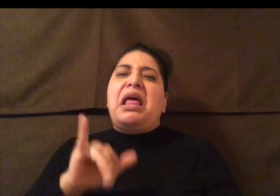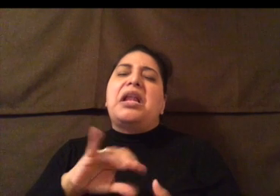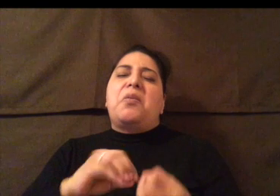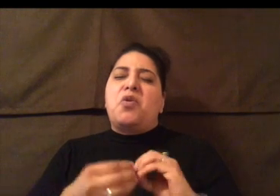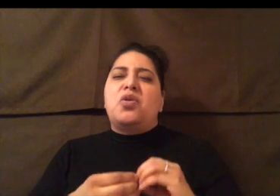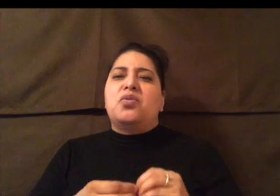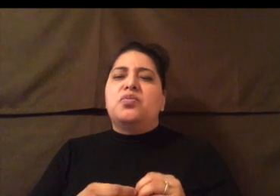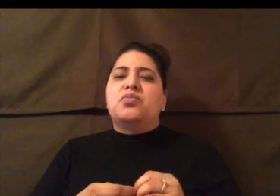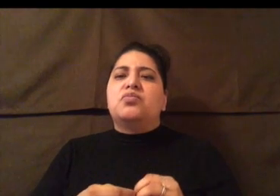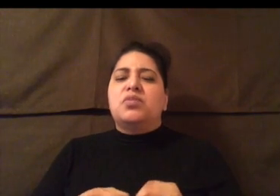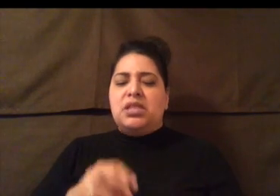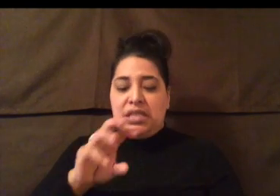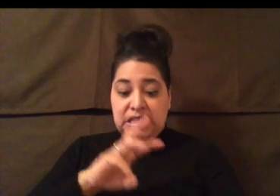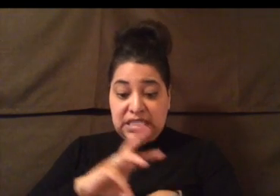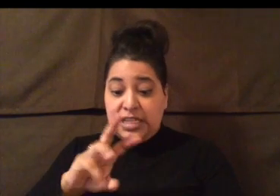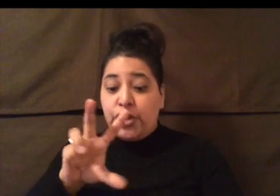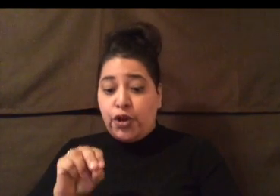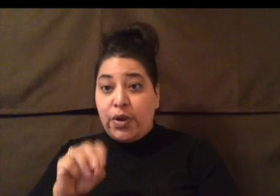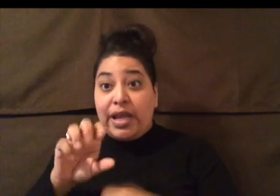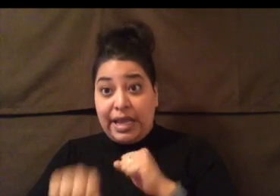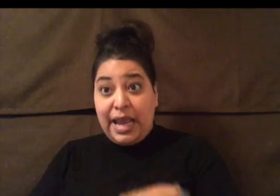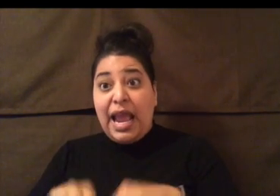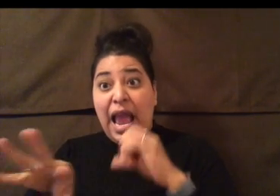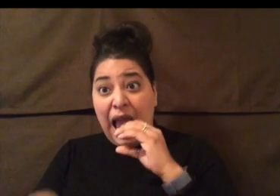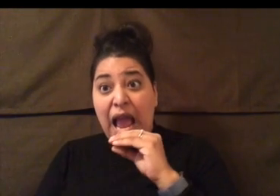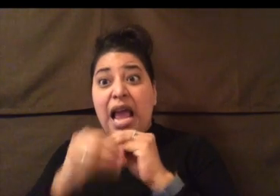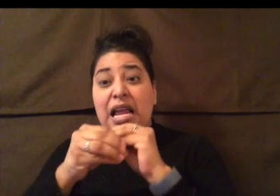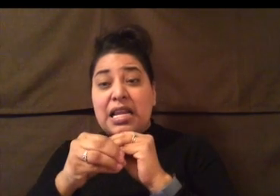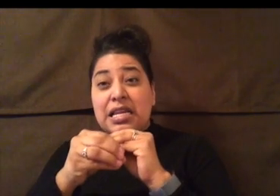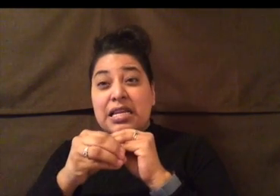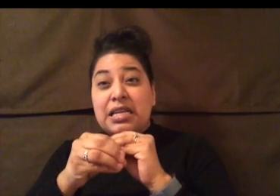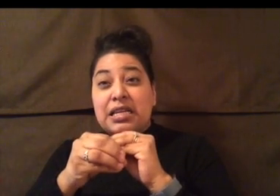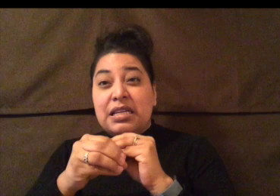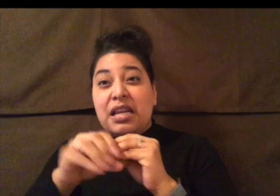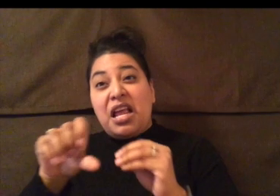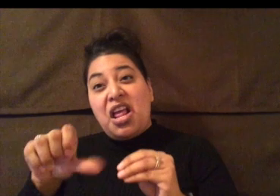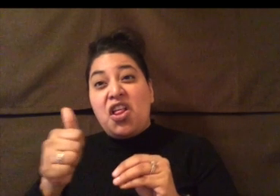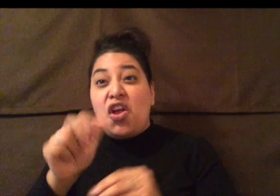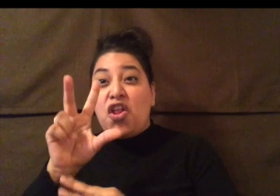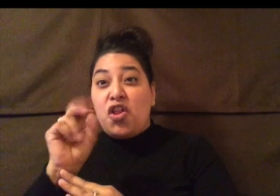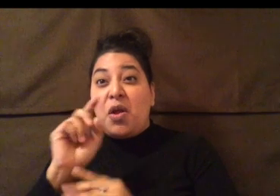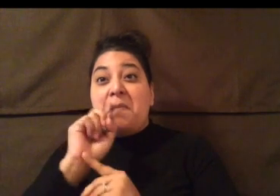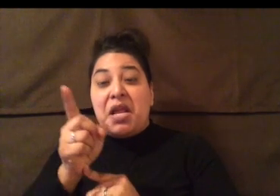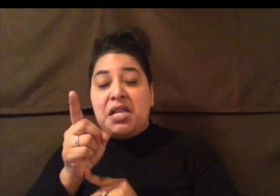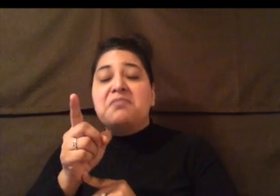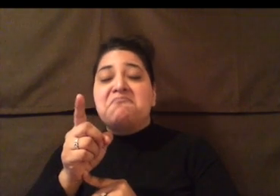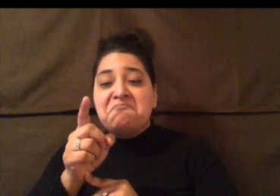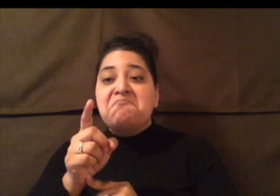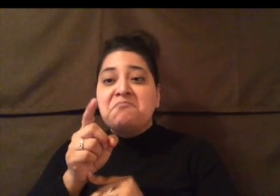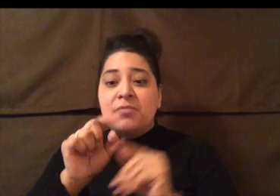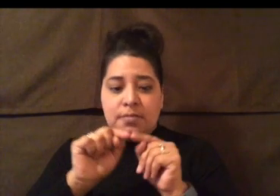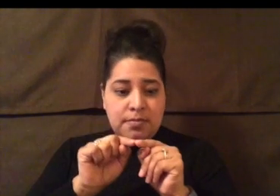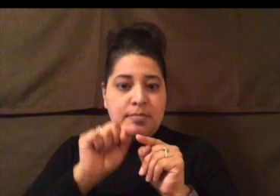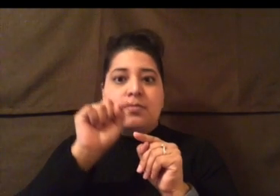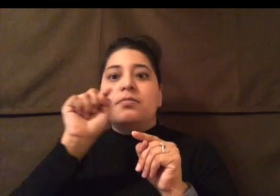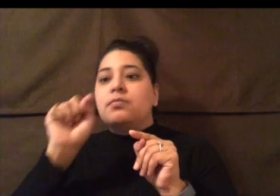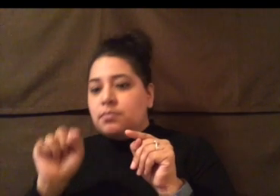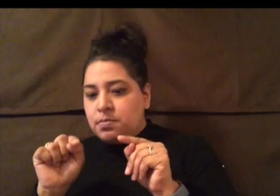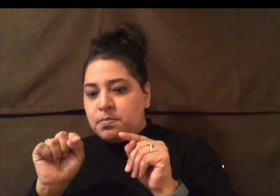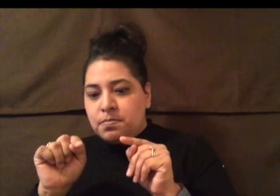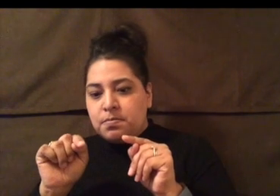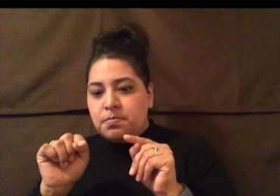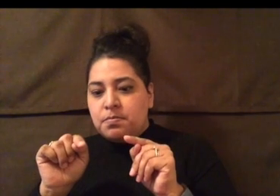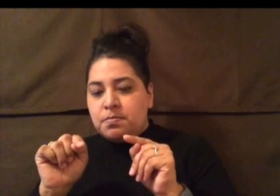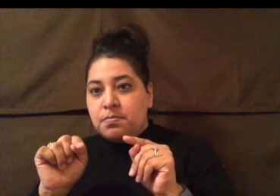minutes, that'll put me at 6:30. And for me, that's a friendlier number. So